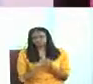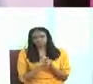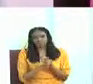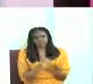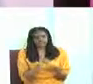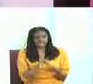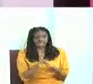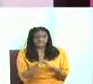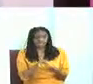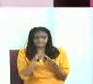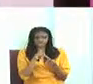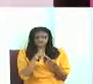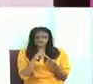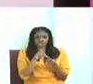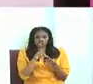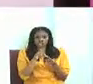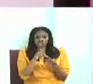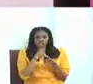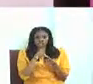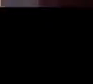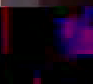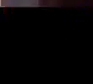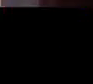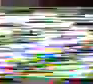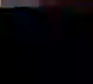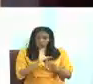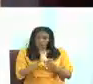especially in the black Baptist church.